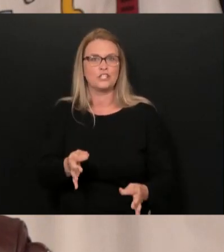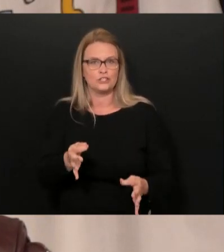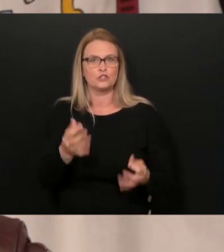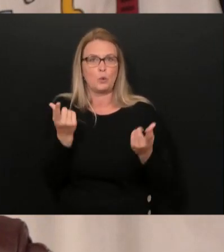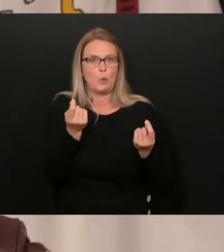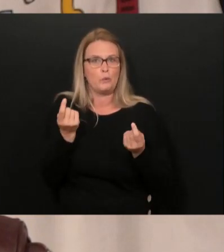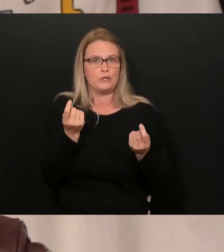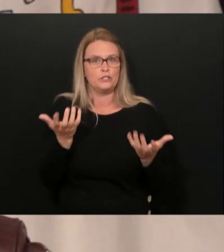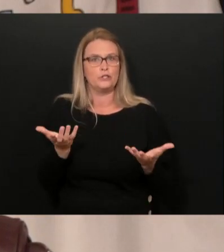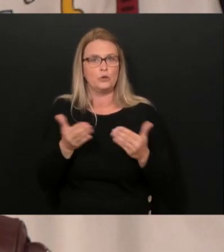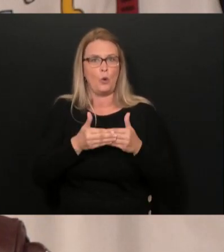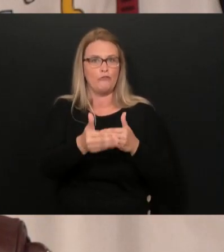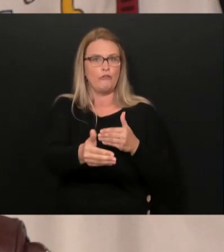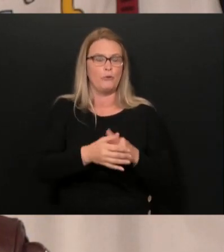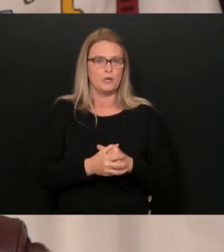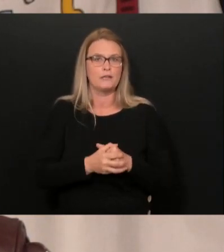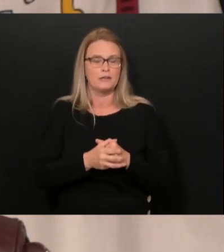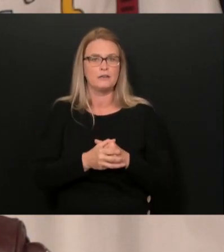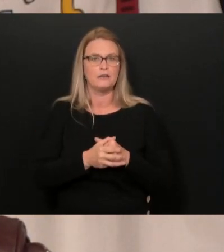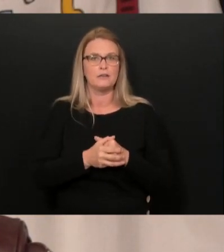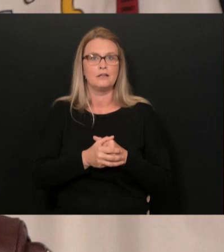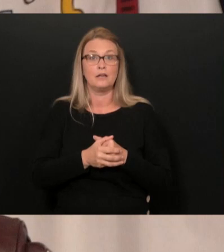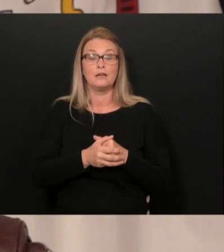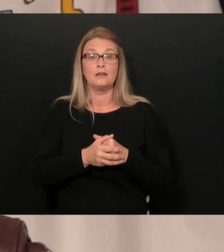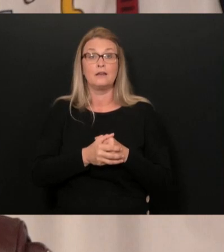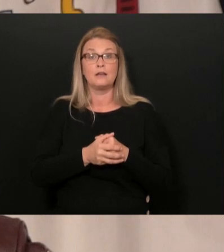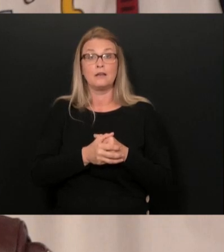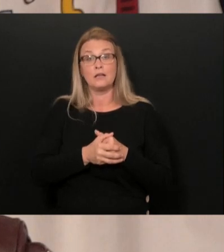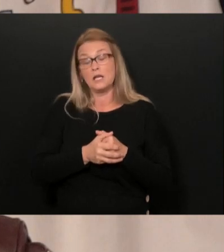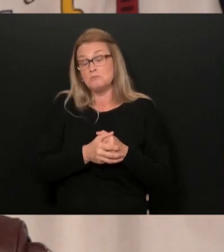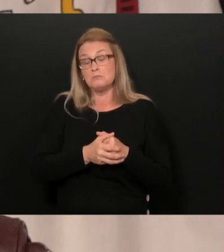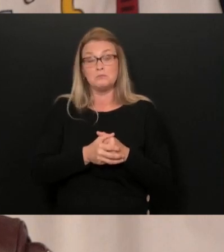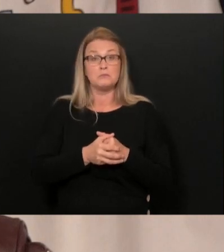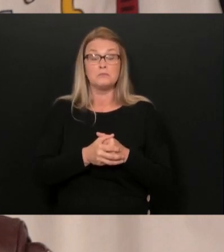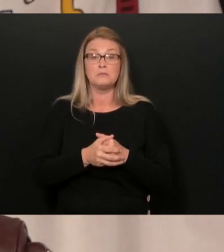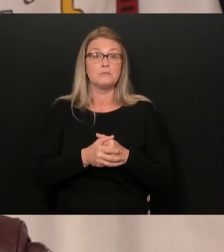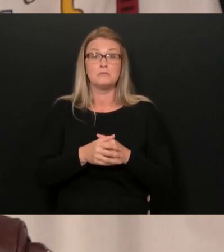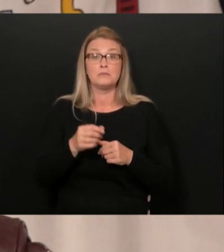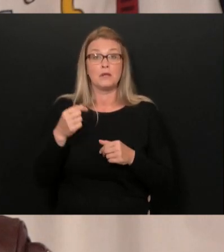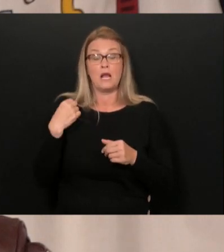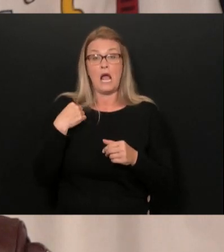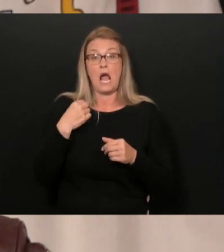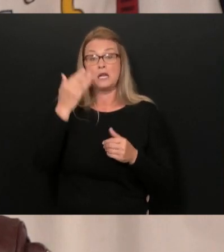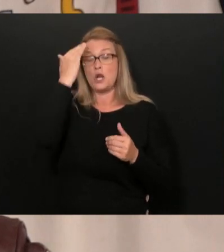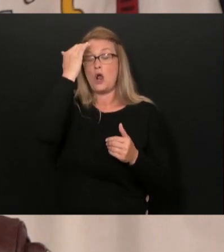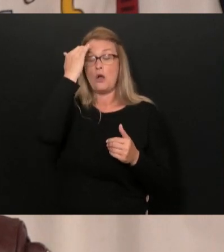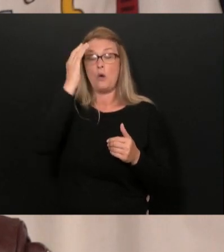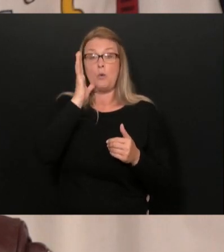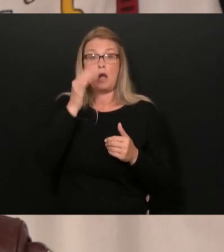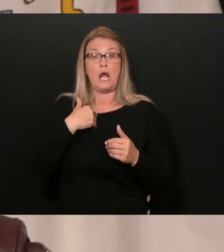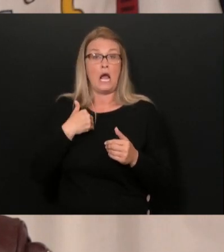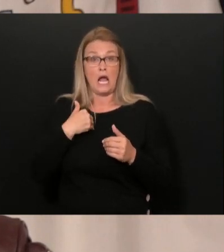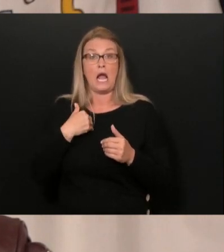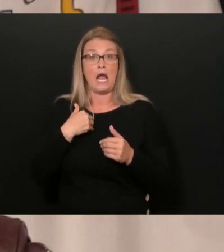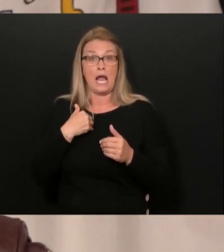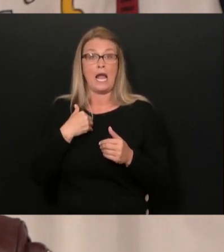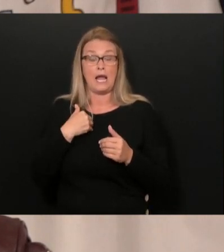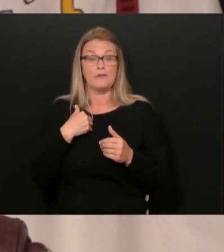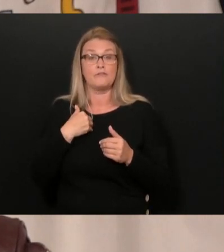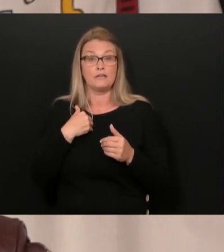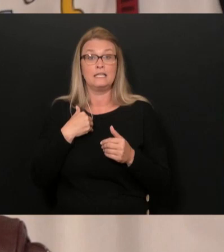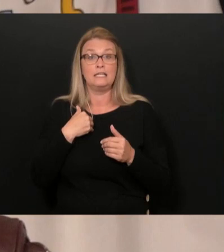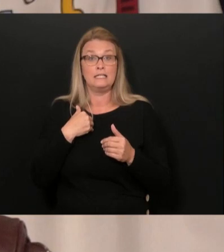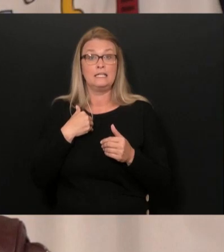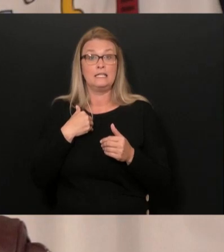And there's no question whatsoever that we're going to have a significant shortfall within this state.